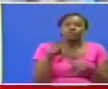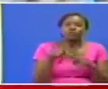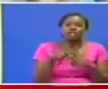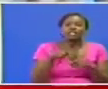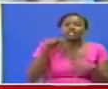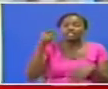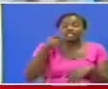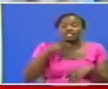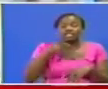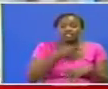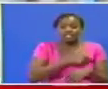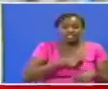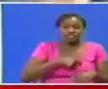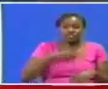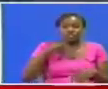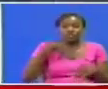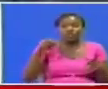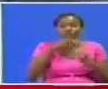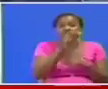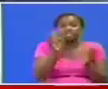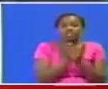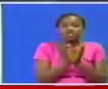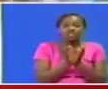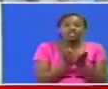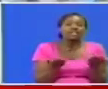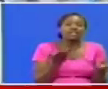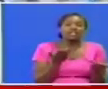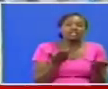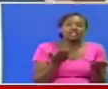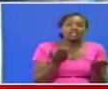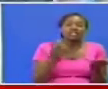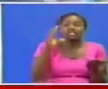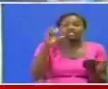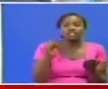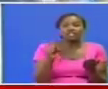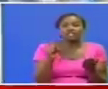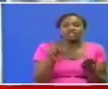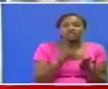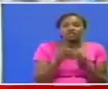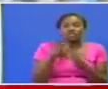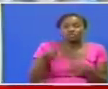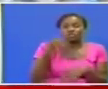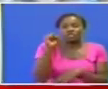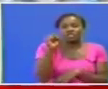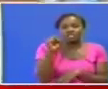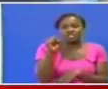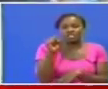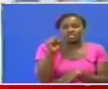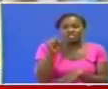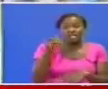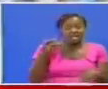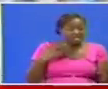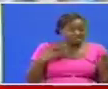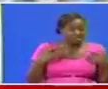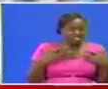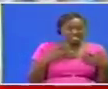for international conferences, either they are represented at the level of the cabinet secretary or the level of the permanent secretary. I consider there was a